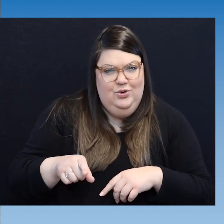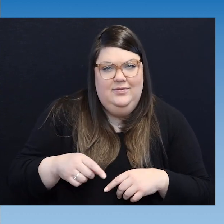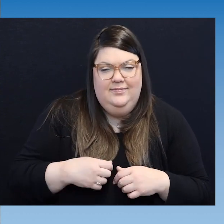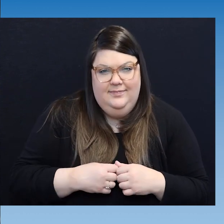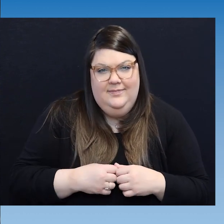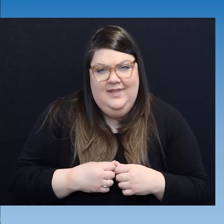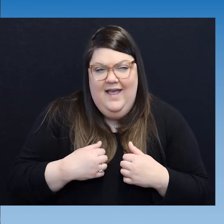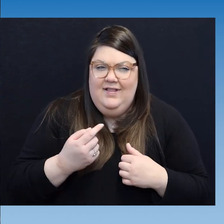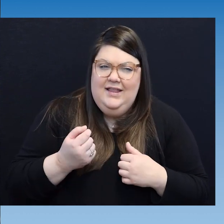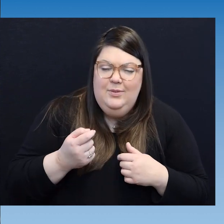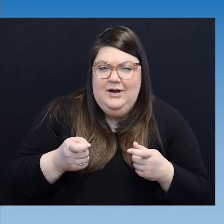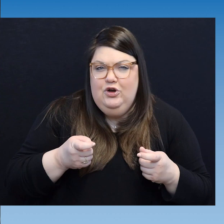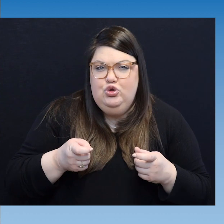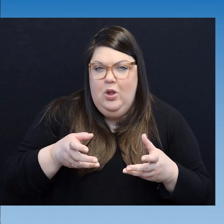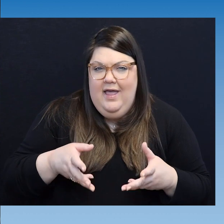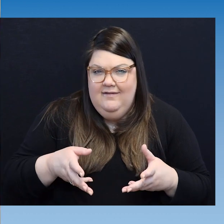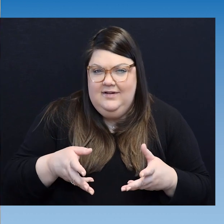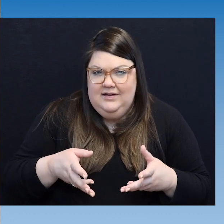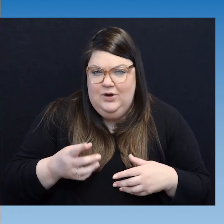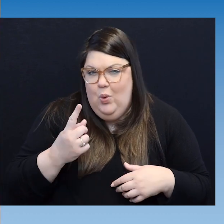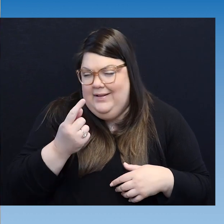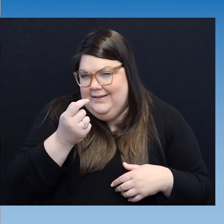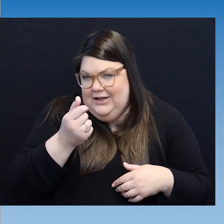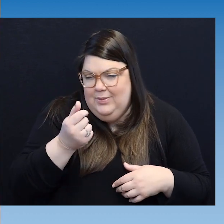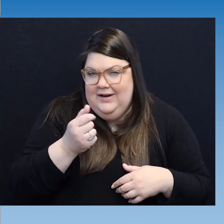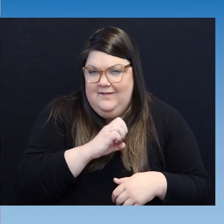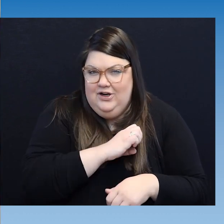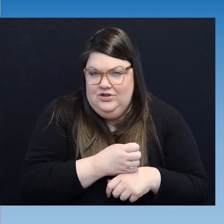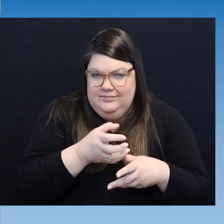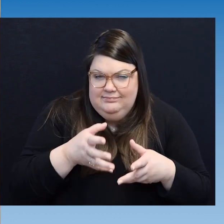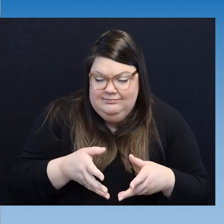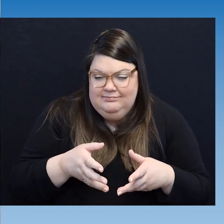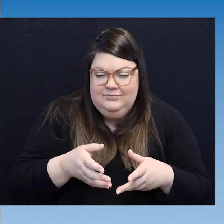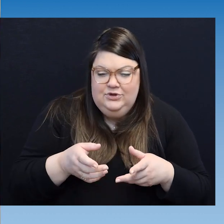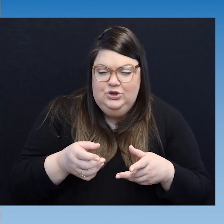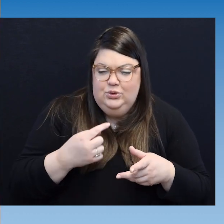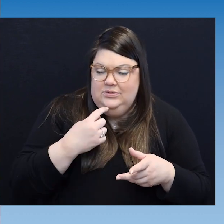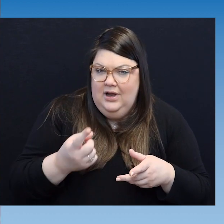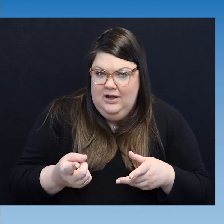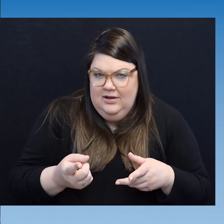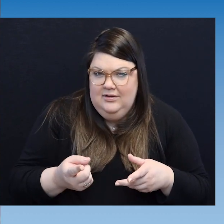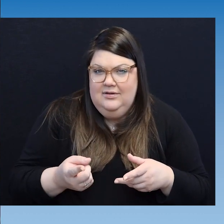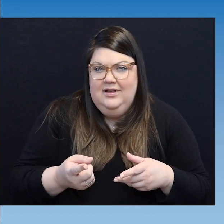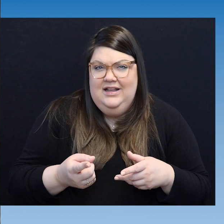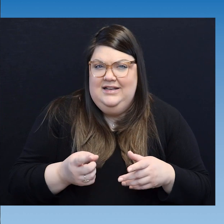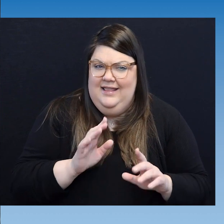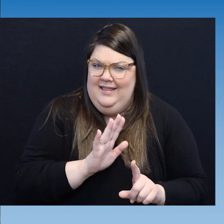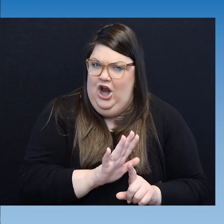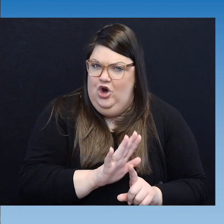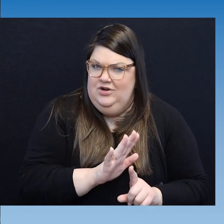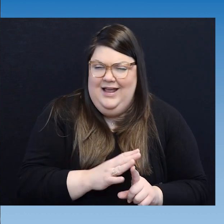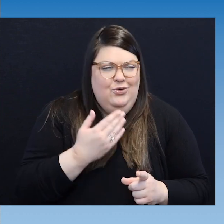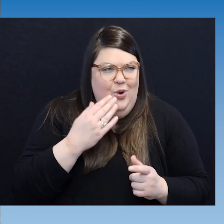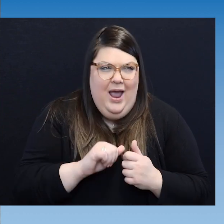one little bit of control left, you know, one little bit of thing that is theirs.